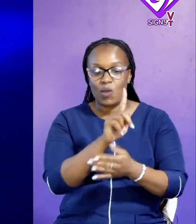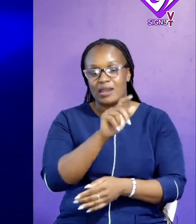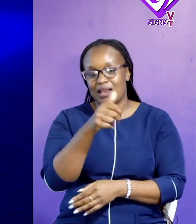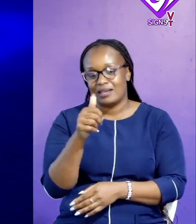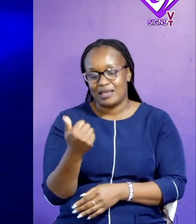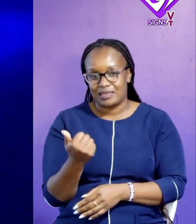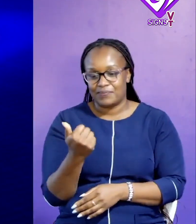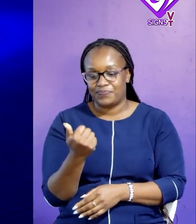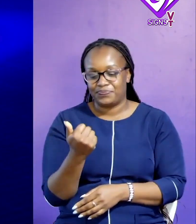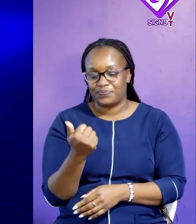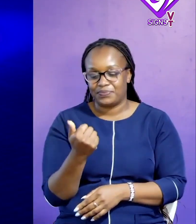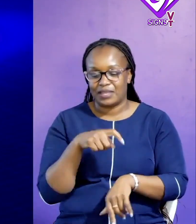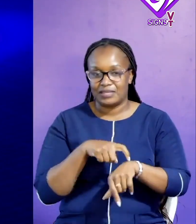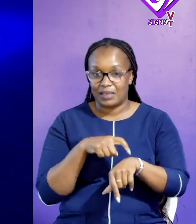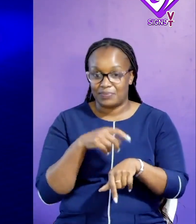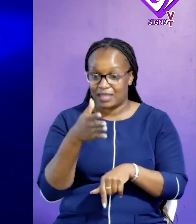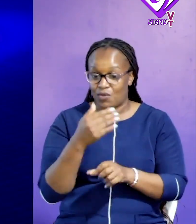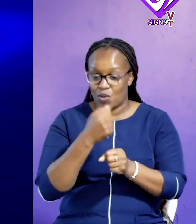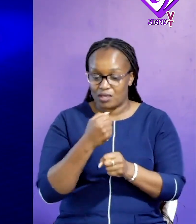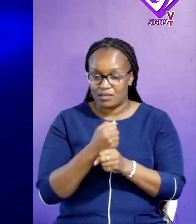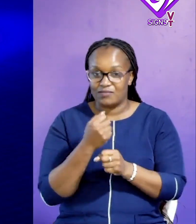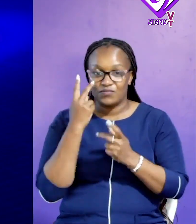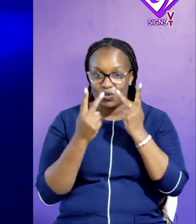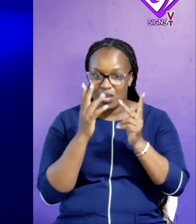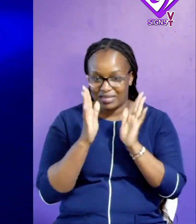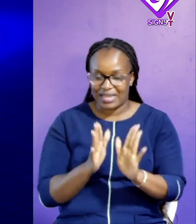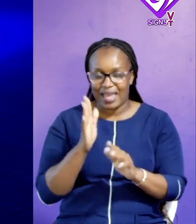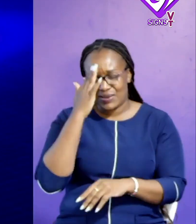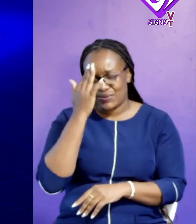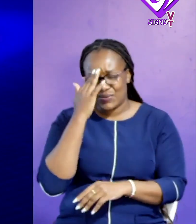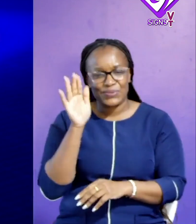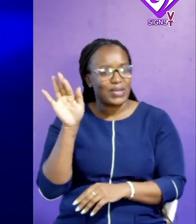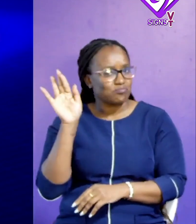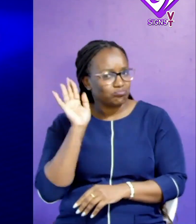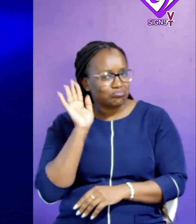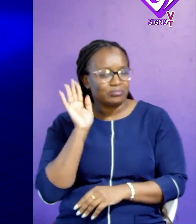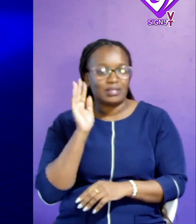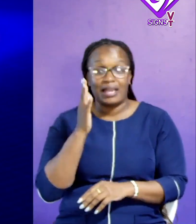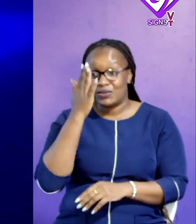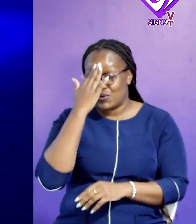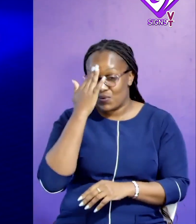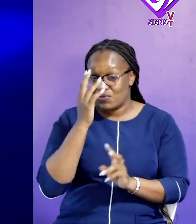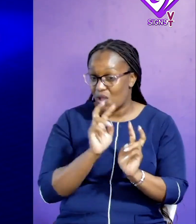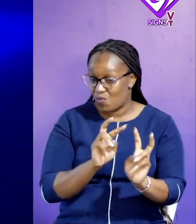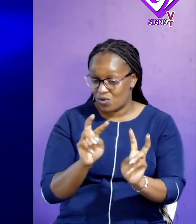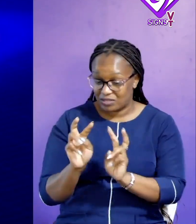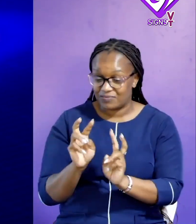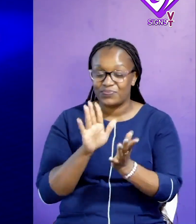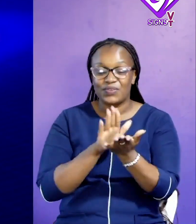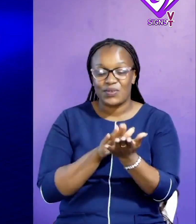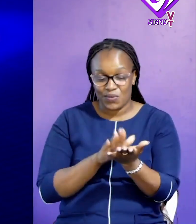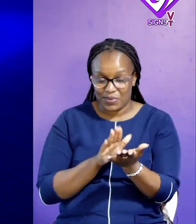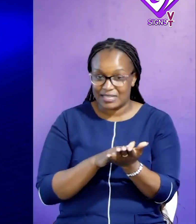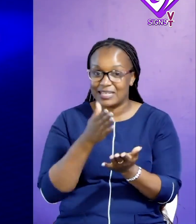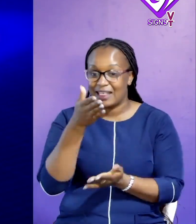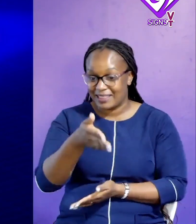wa kazini. And our viewers, najua mnasikiza hii, najua mnatu watch, to commentia hapo kwa